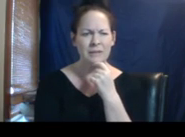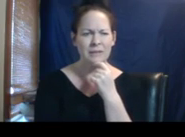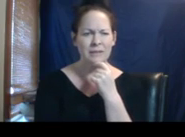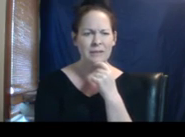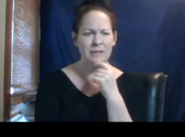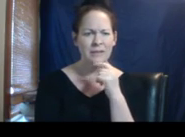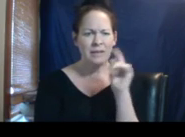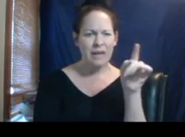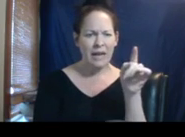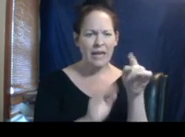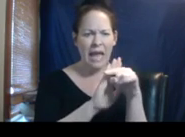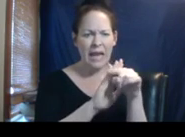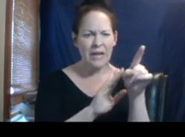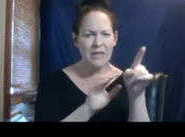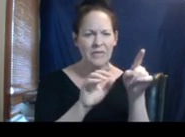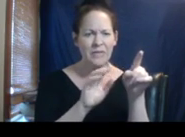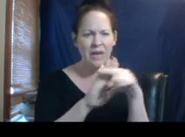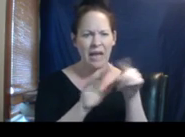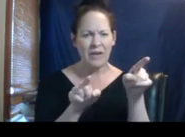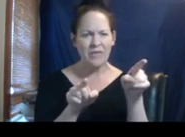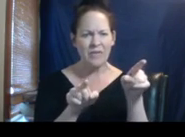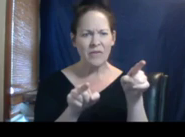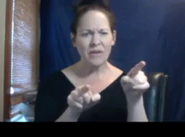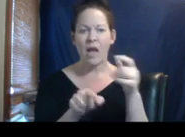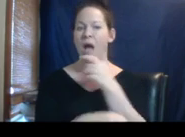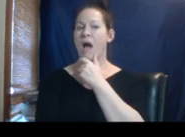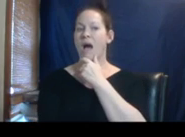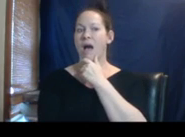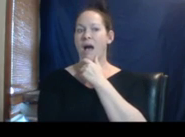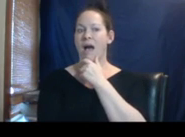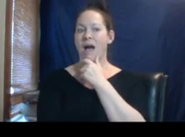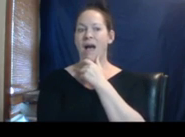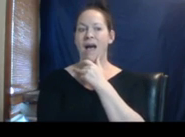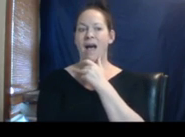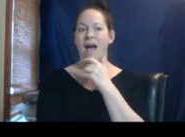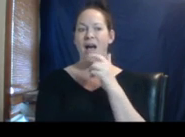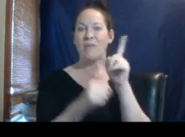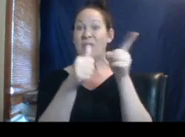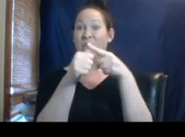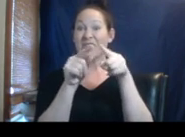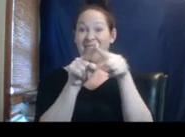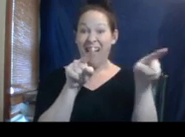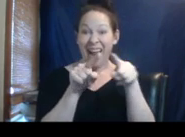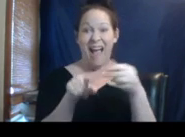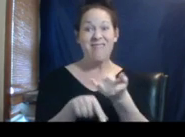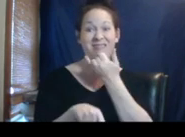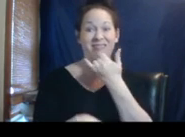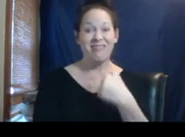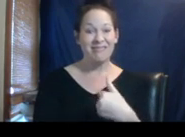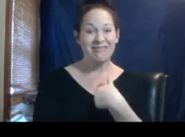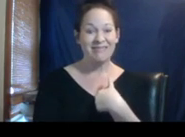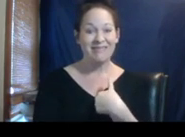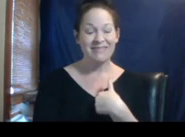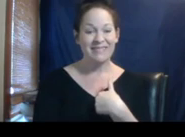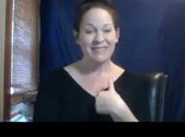Negative x is negative x fourth. There it was. My sign error was my very first thing up here. We kind